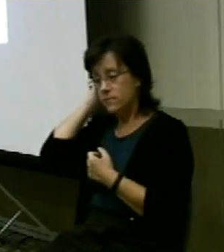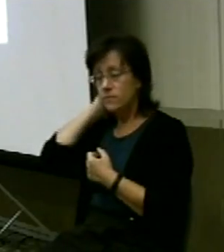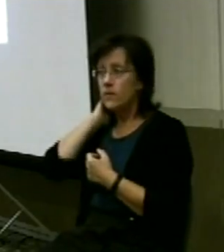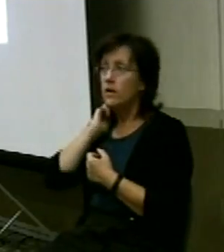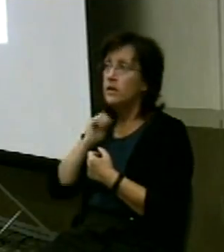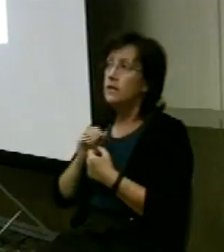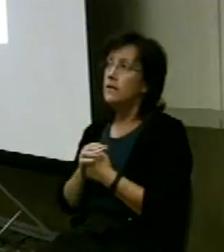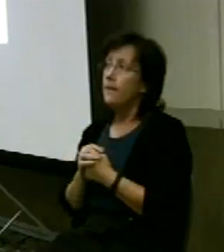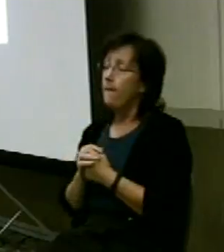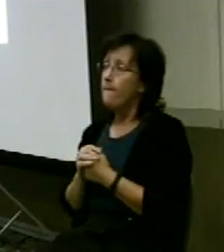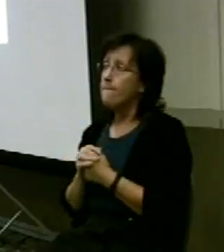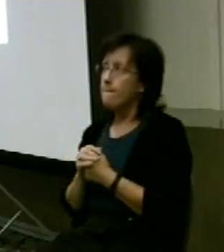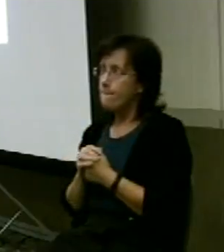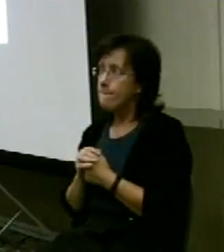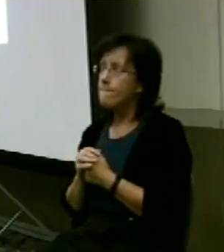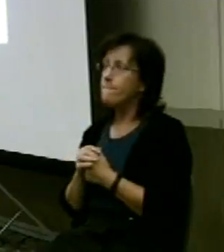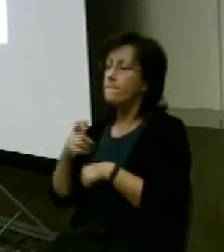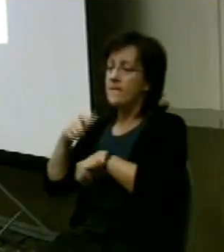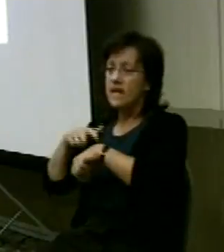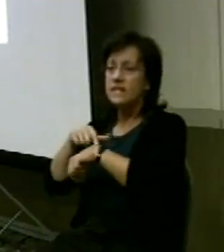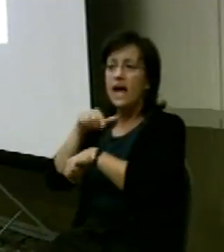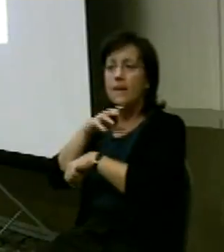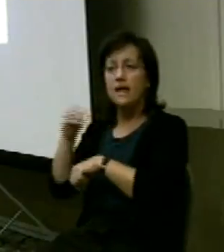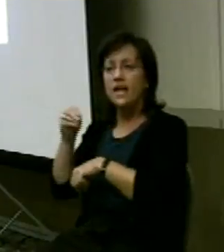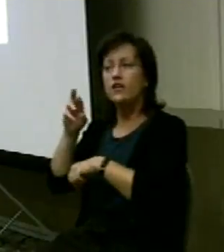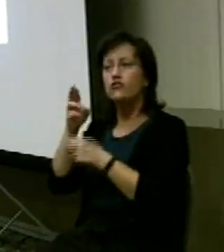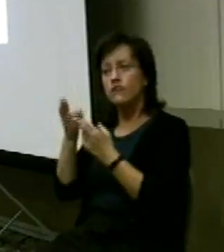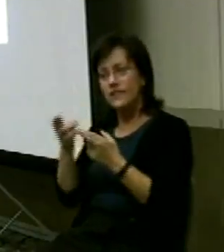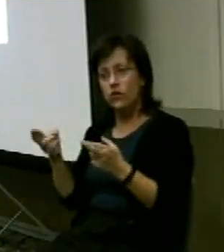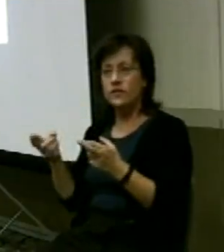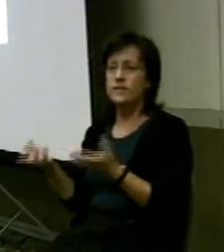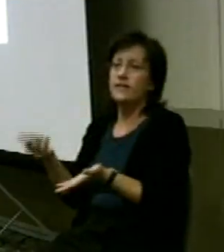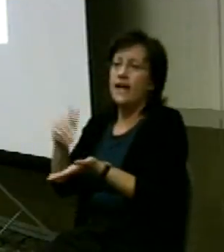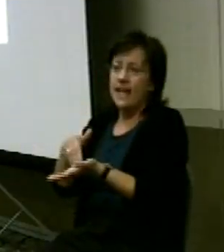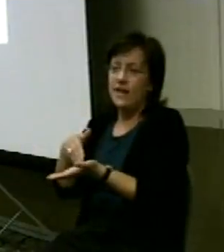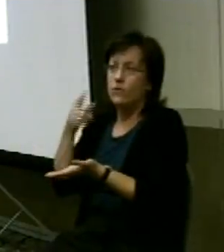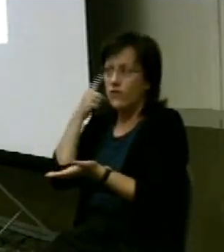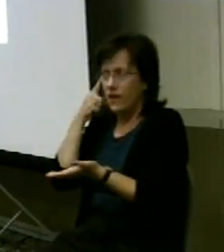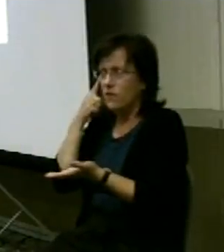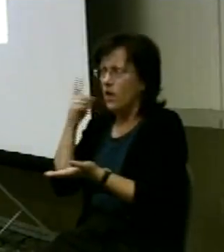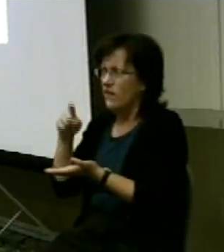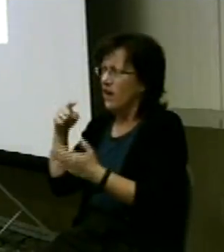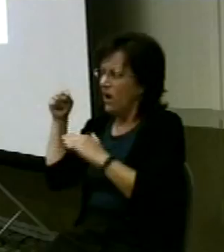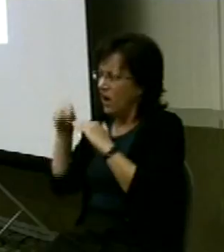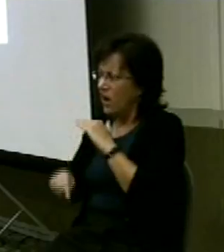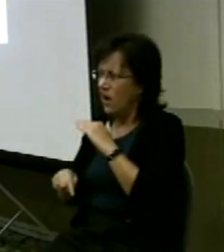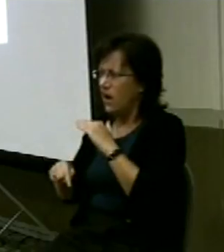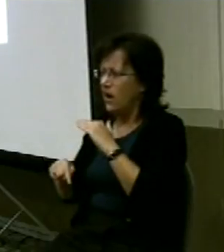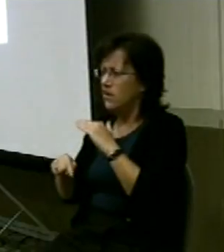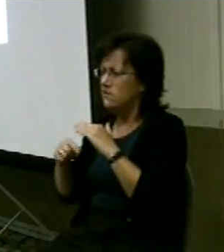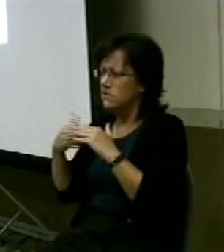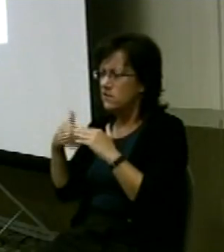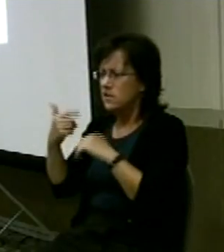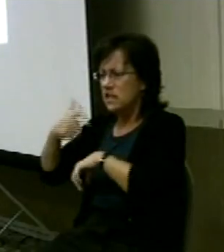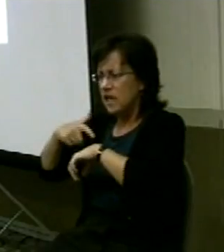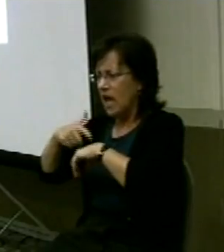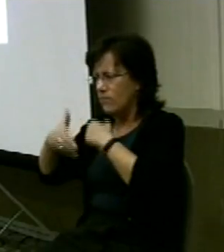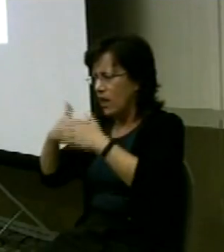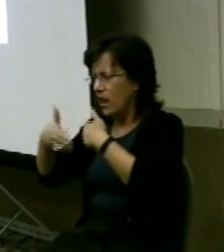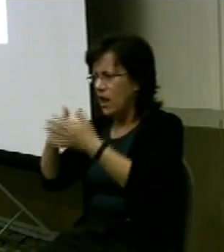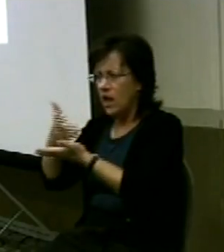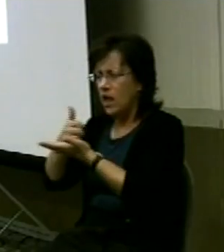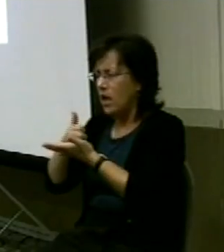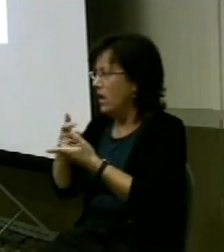Time and resources. So again, if we are thinking that we need to do this really intensive timed interval collection, but our staff